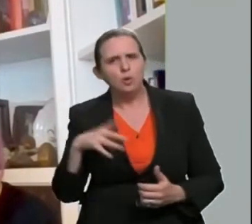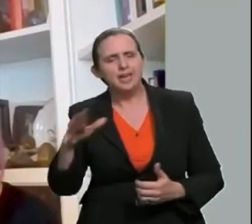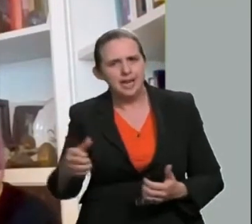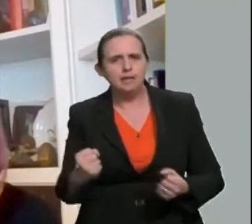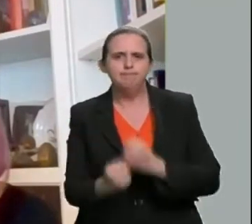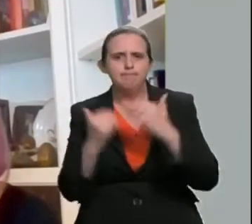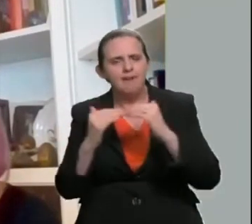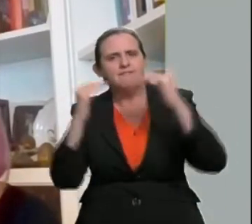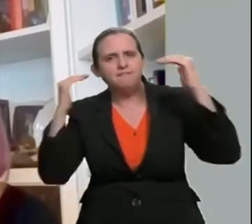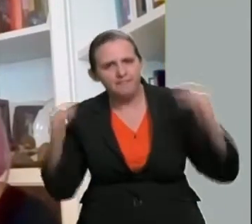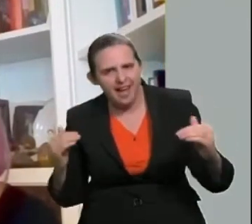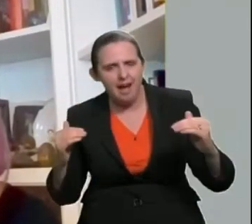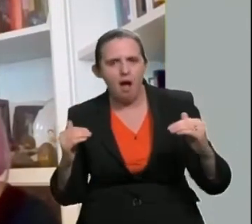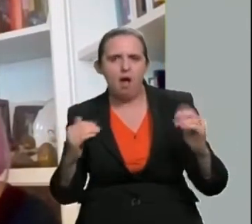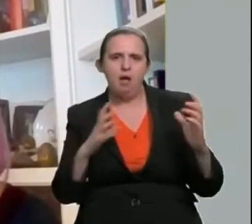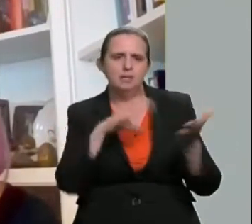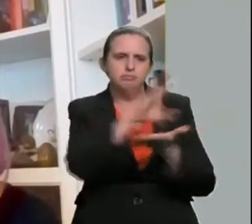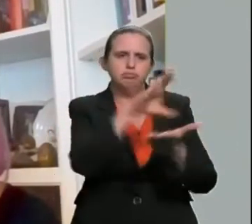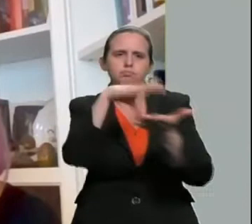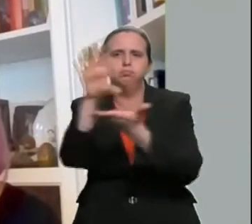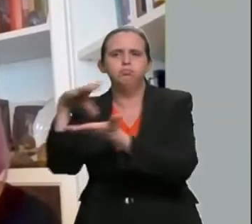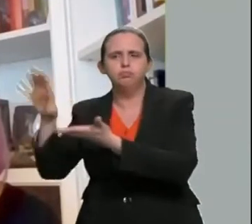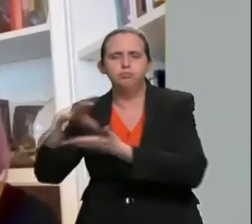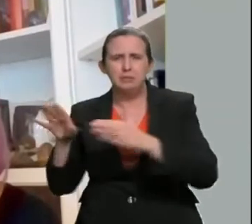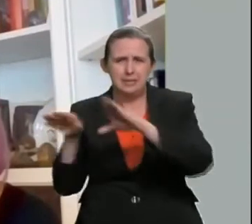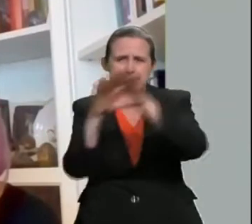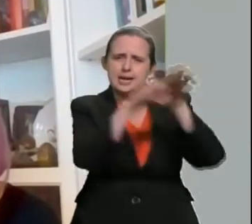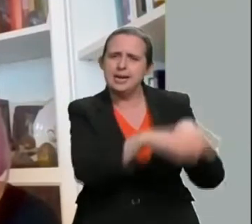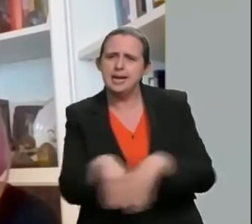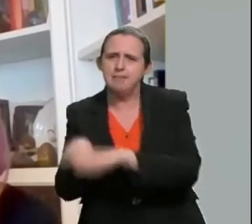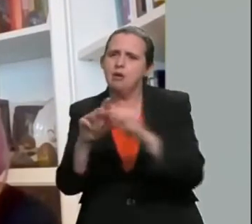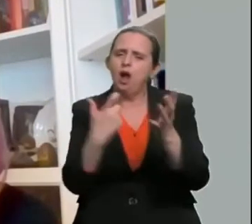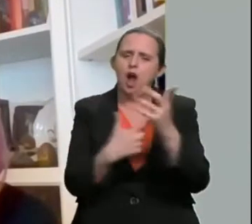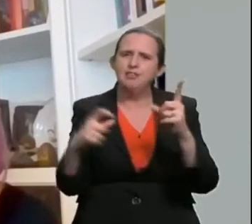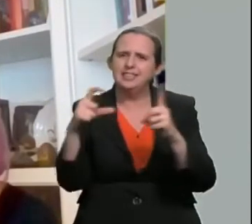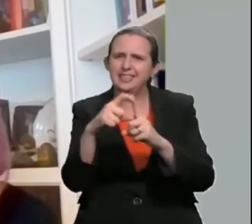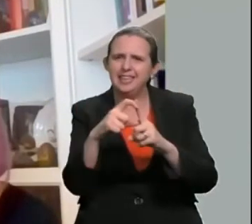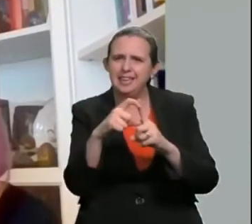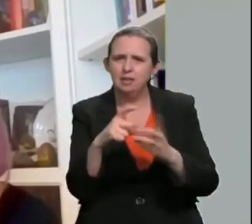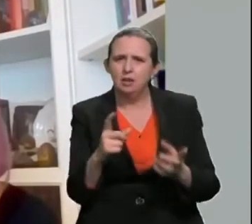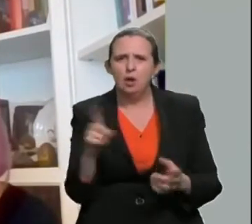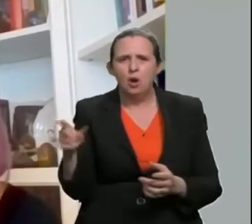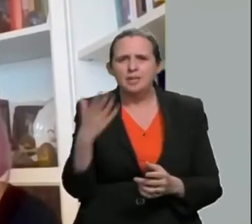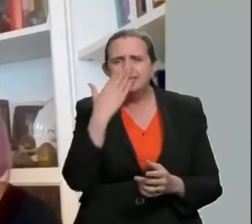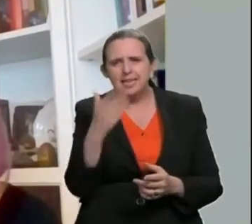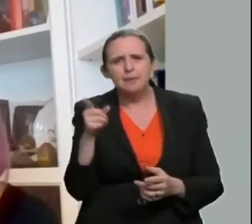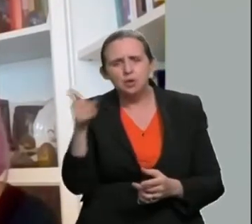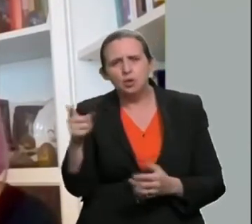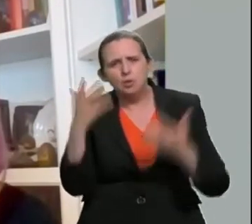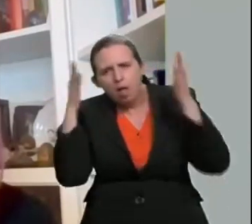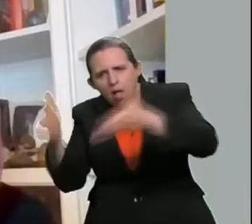funding settlement to the Senedd? Or is he content for Westminster's roadmap to be Wales's road to